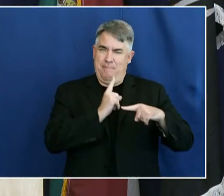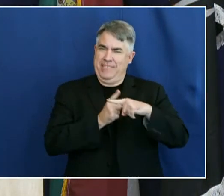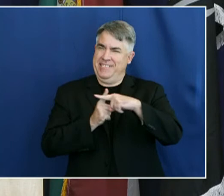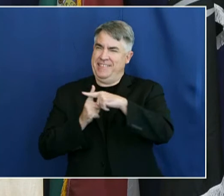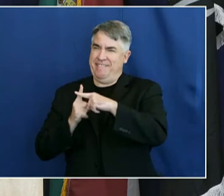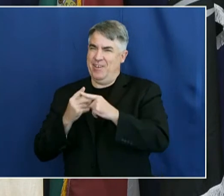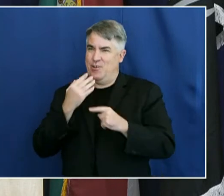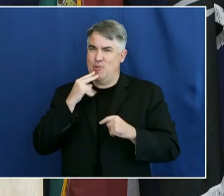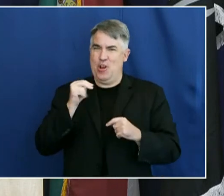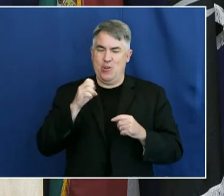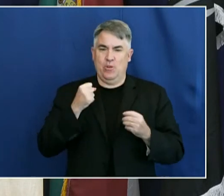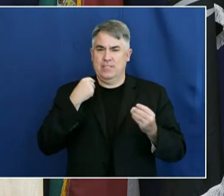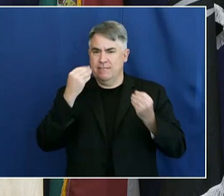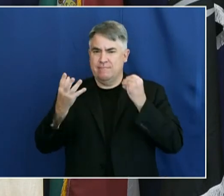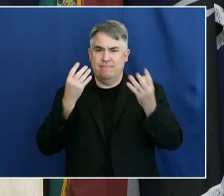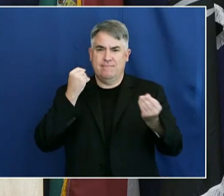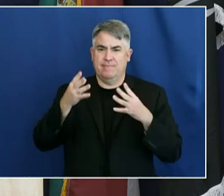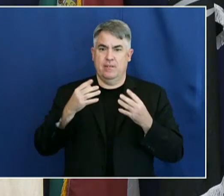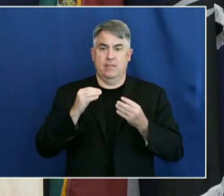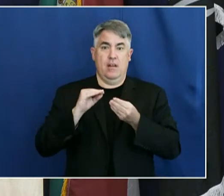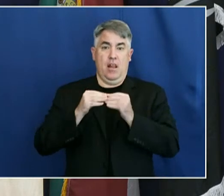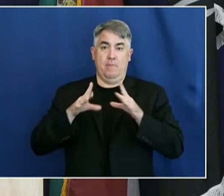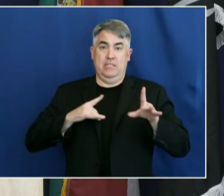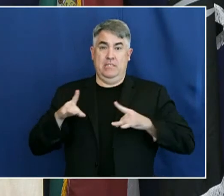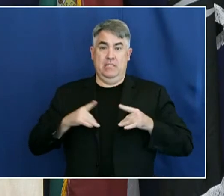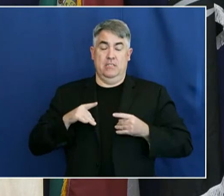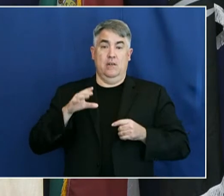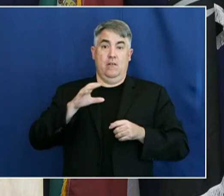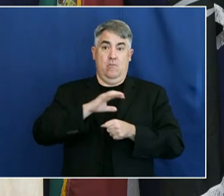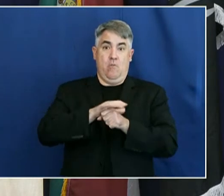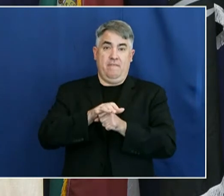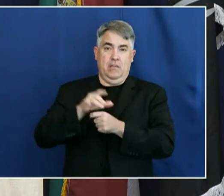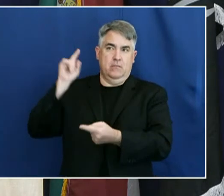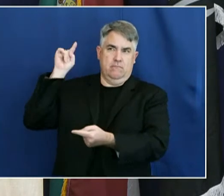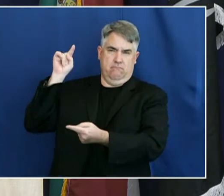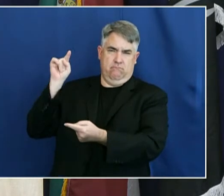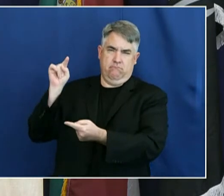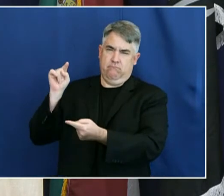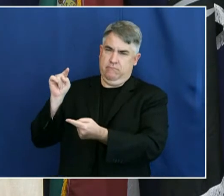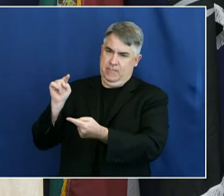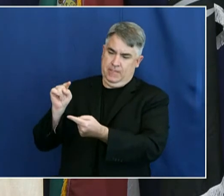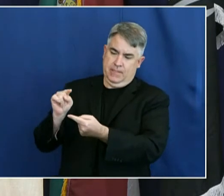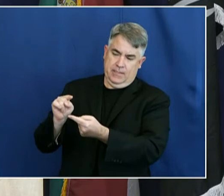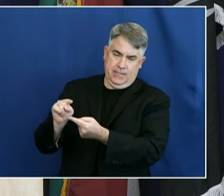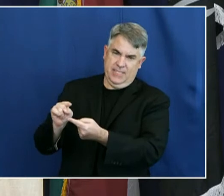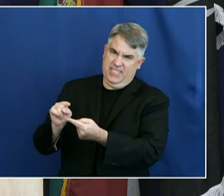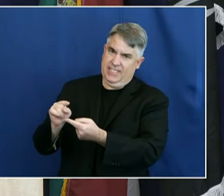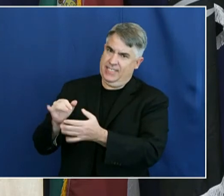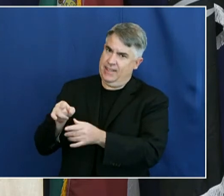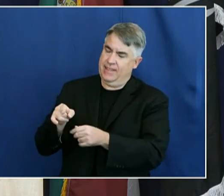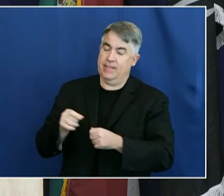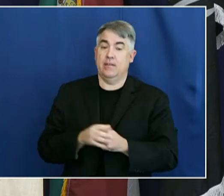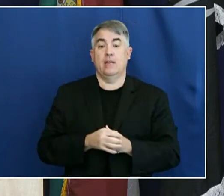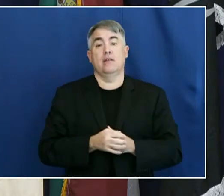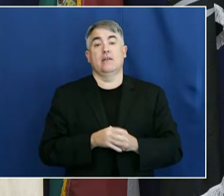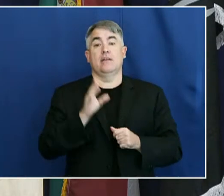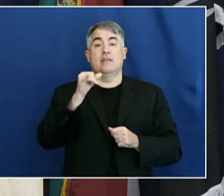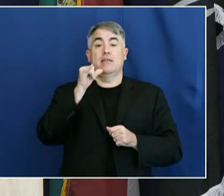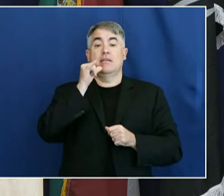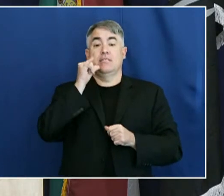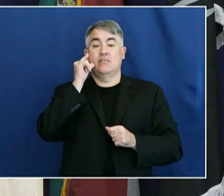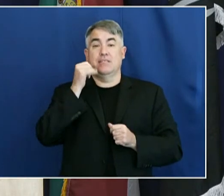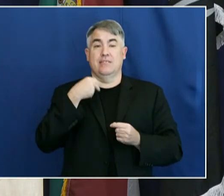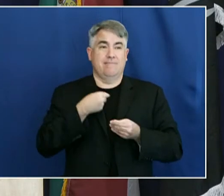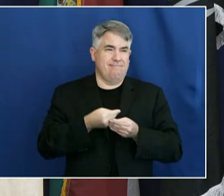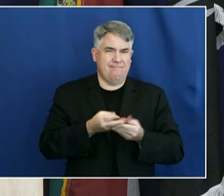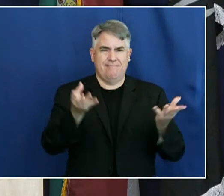fronts surrounding COVID-19. Our case numbers continue to be low. The revised estimates that were put out yesterday have our case